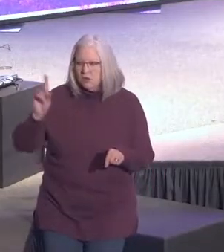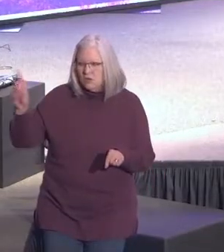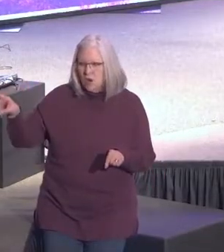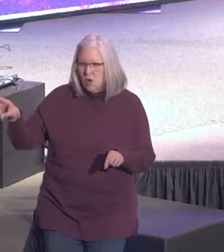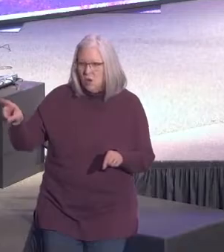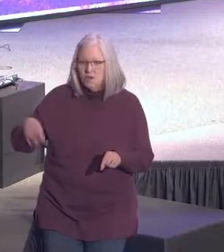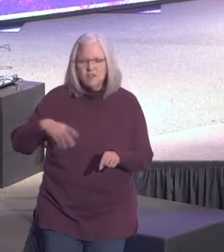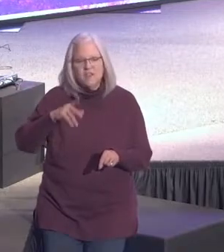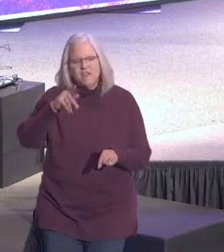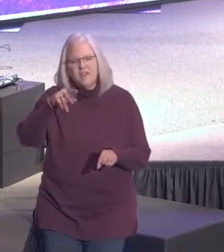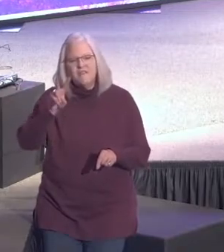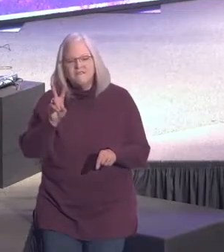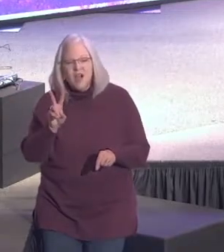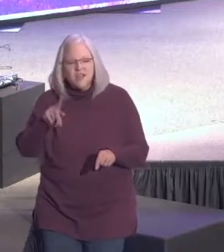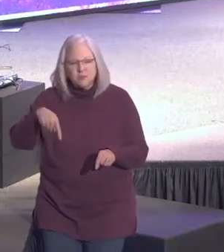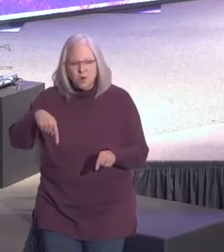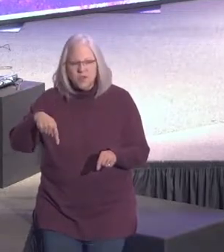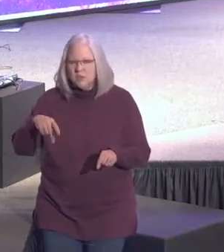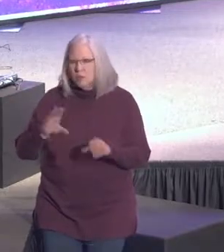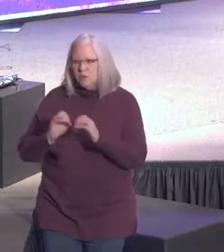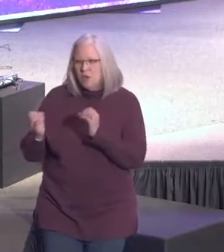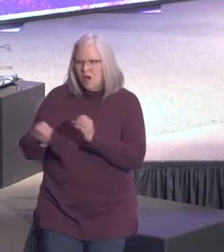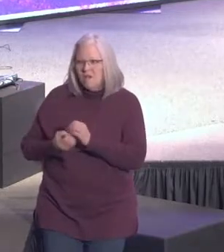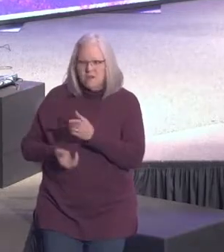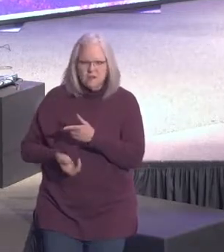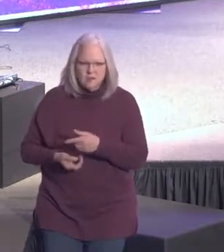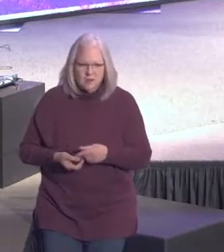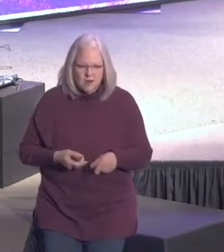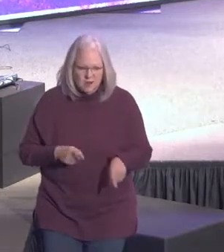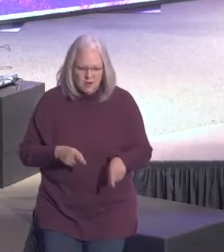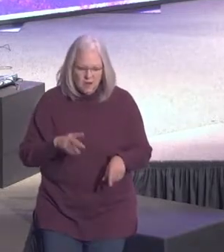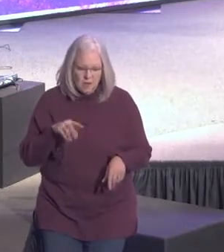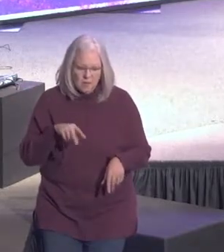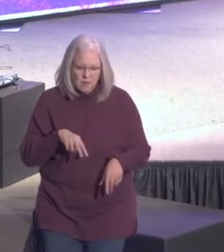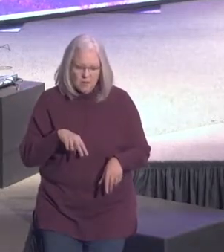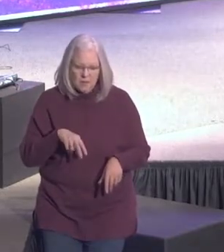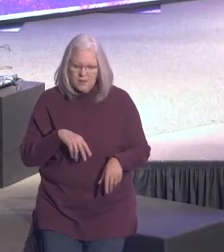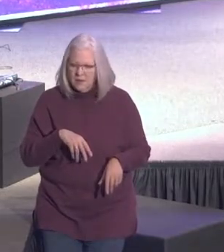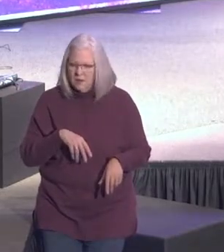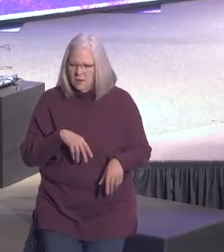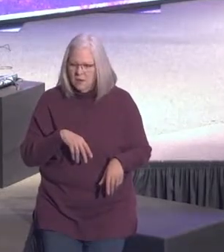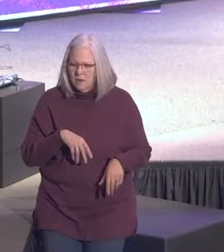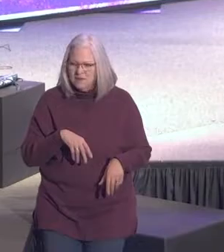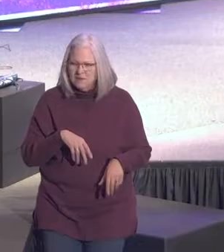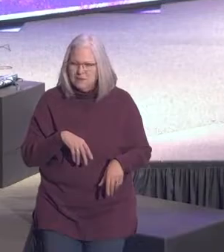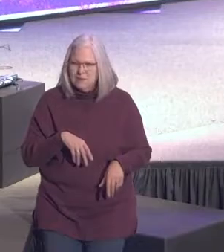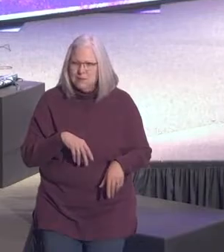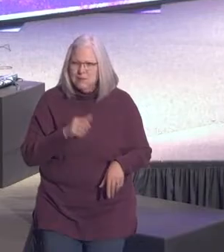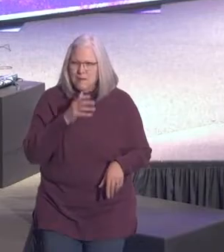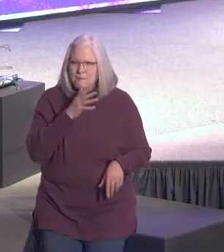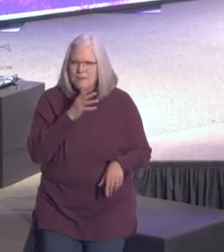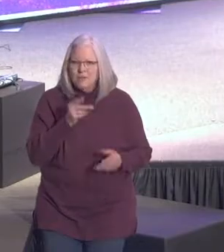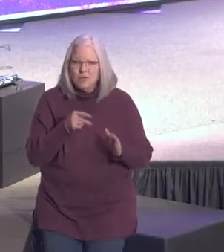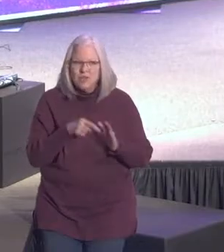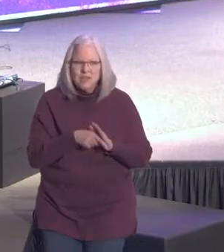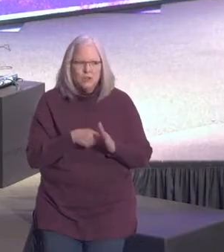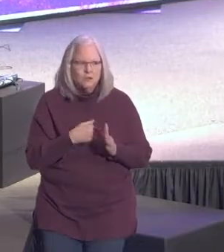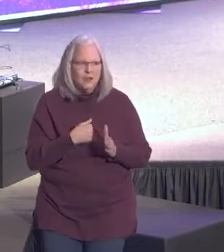I never had a pink slip until that next day. I came in, there's a pink slip on my desk. Oh my goodness, what am I going to do? My mother's going to kill me.